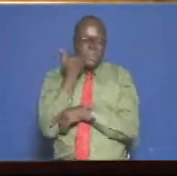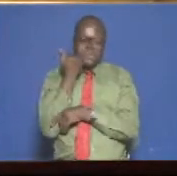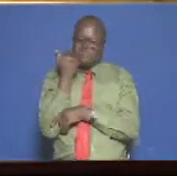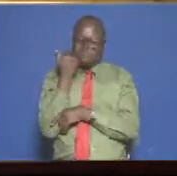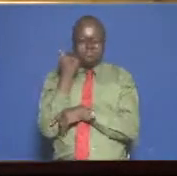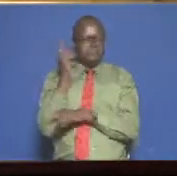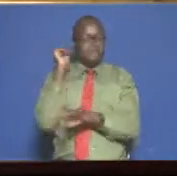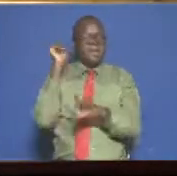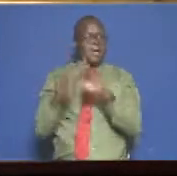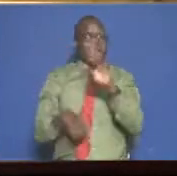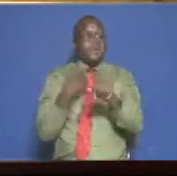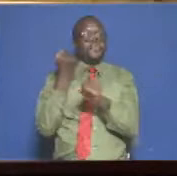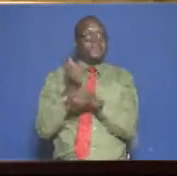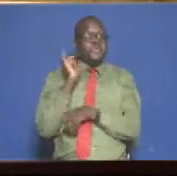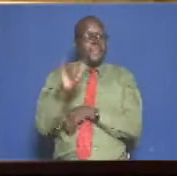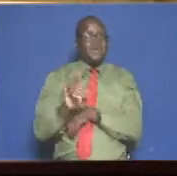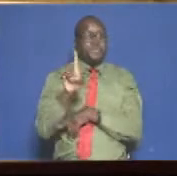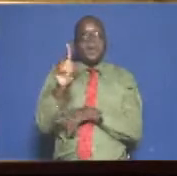my watch.